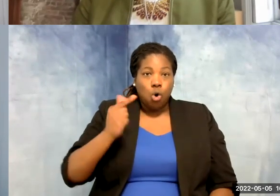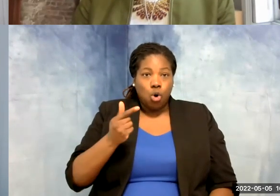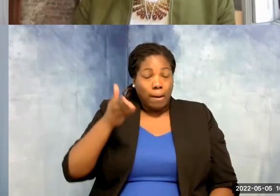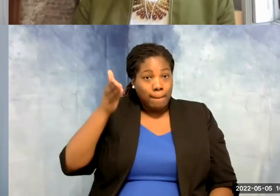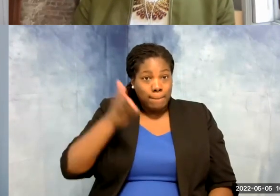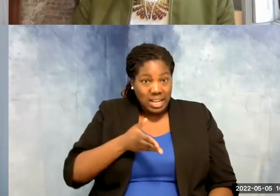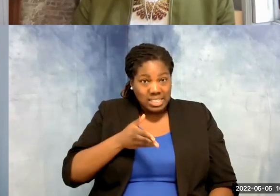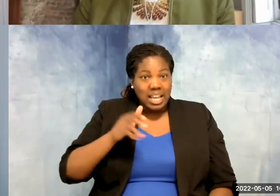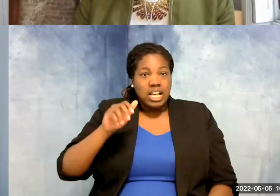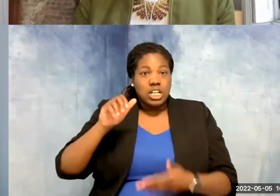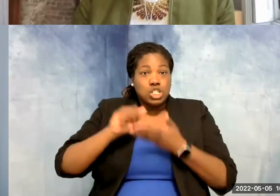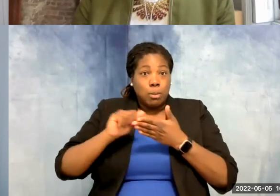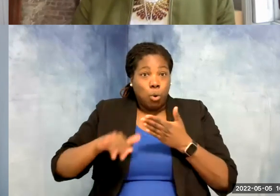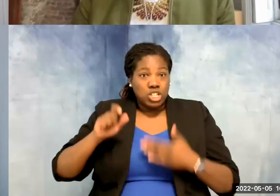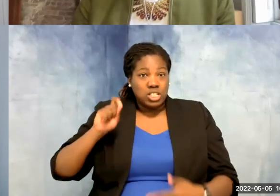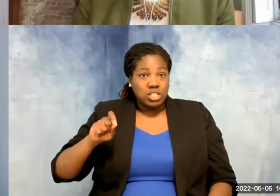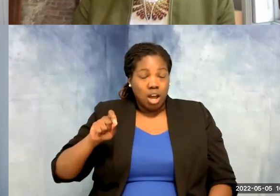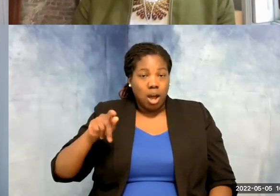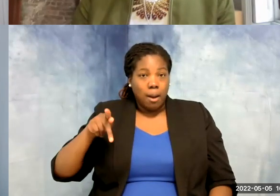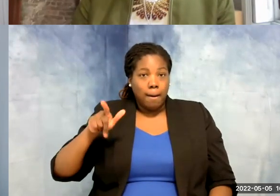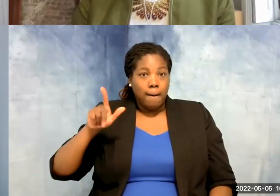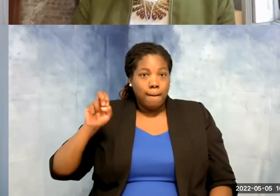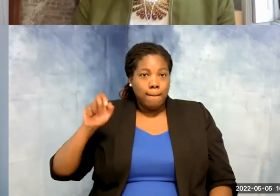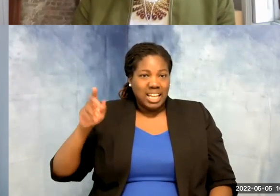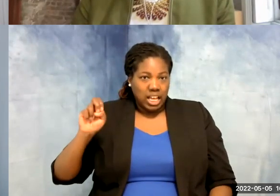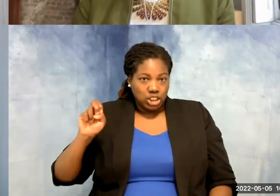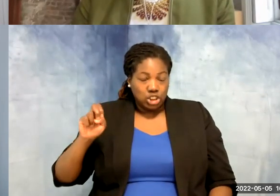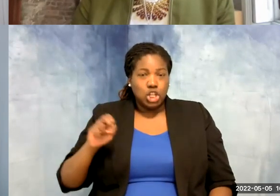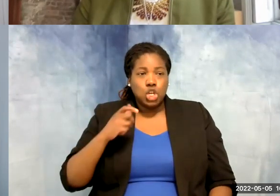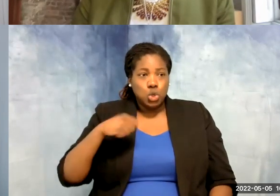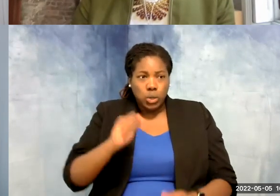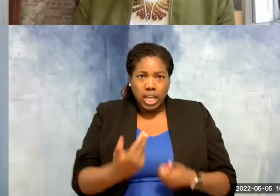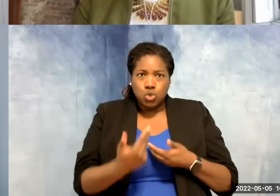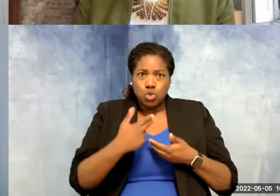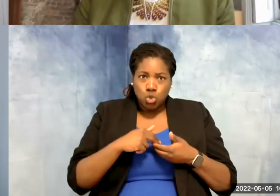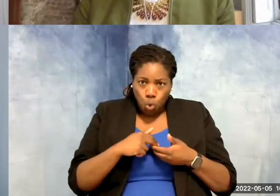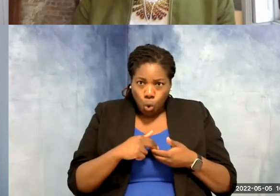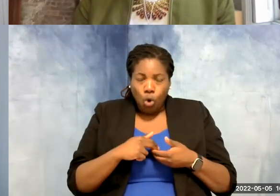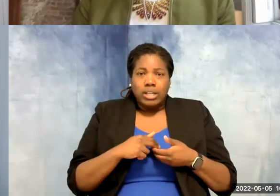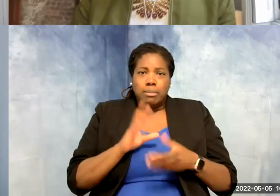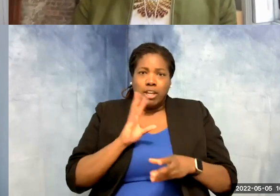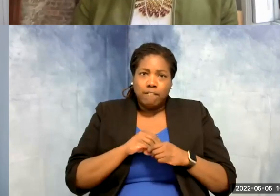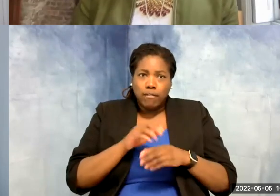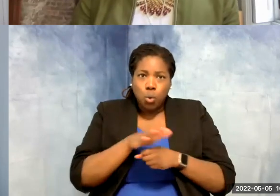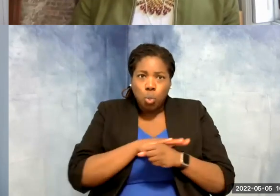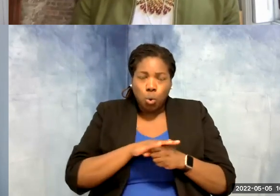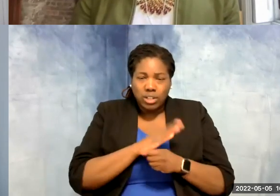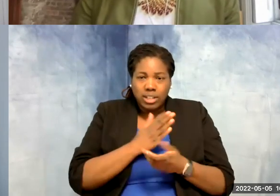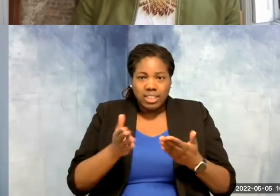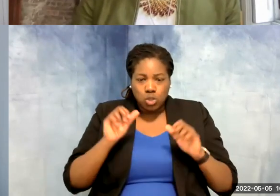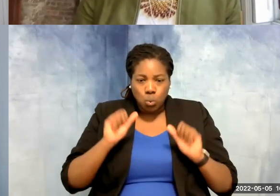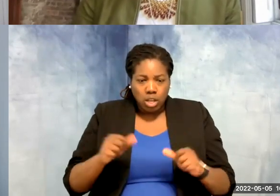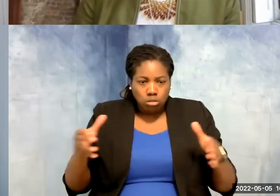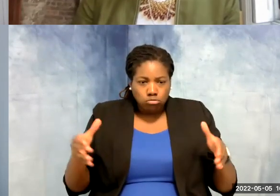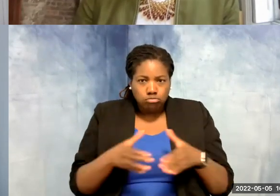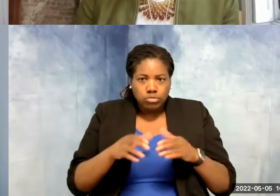/abortion-pledge. This is a place for you to sign up and join us as a defender and get involved locally on all the things that we can come together